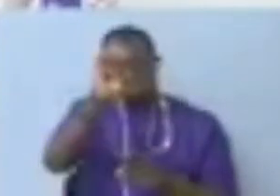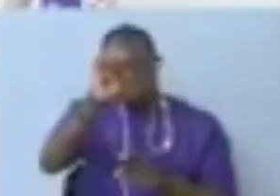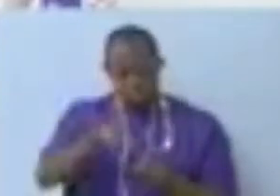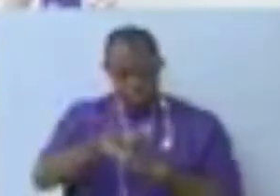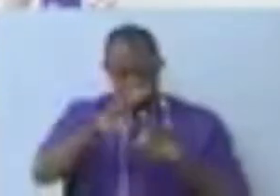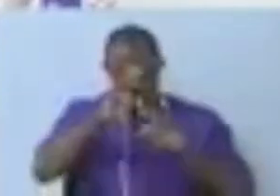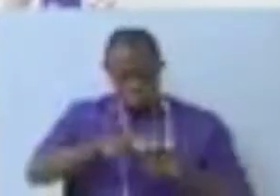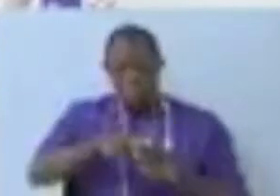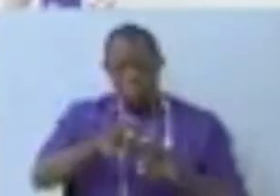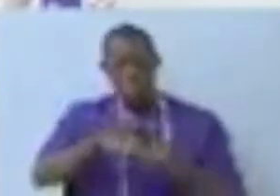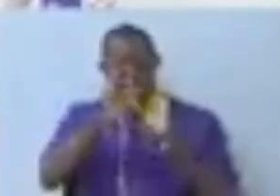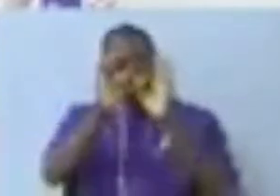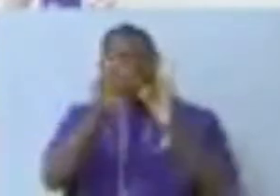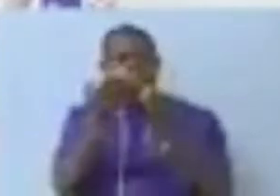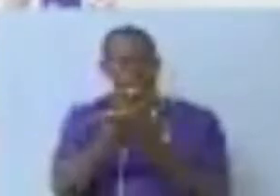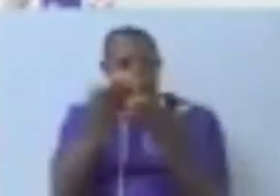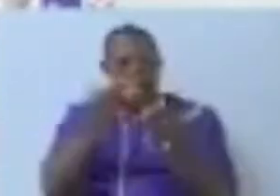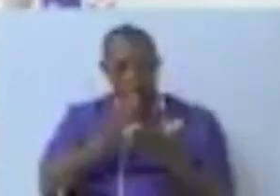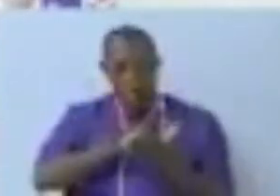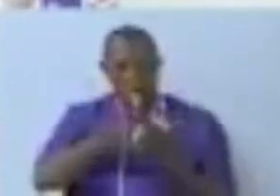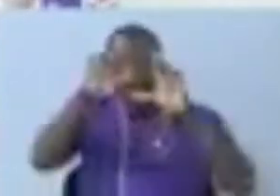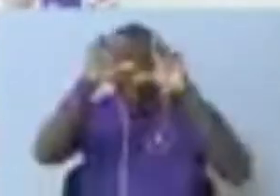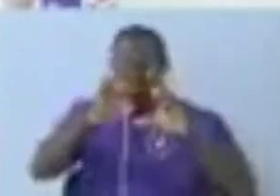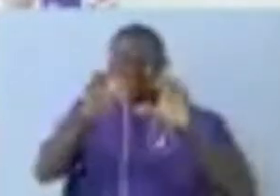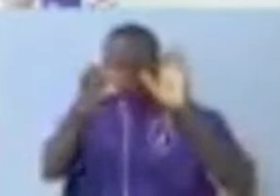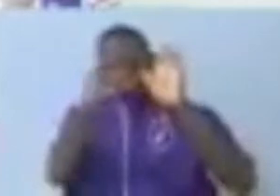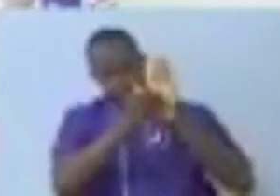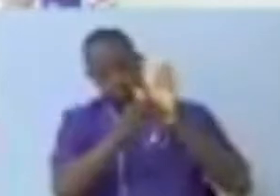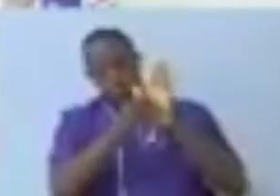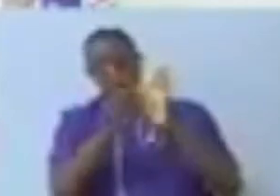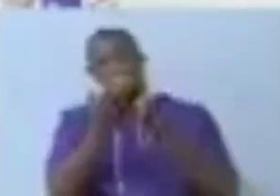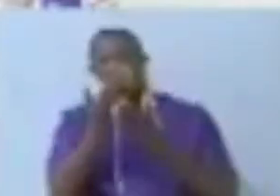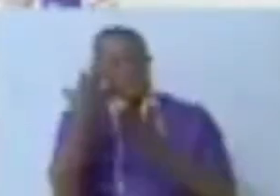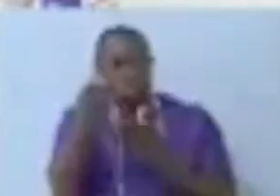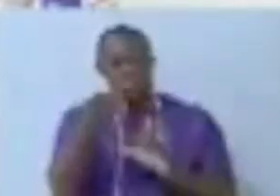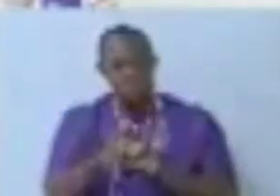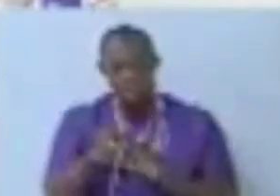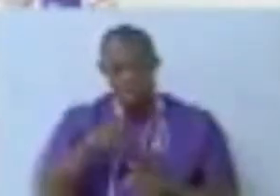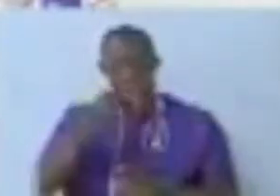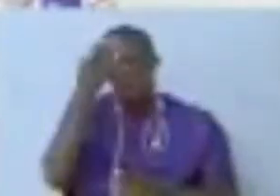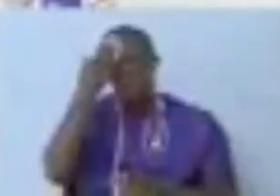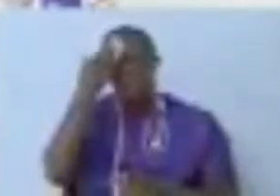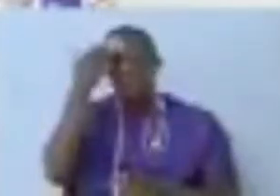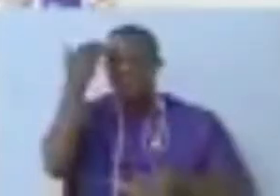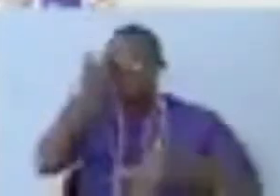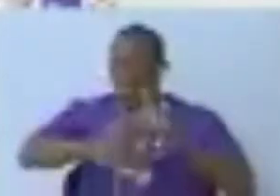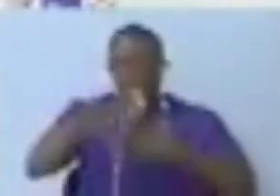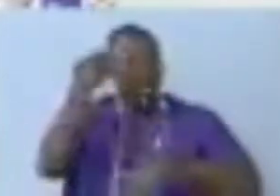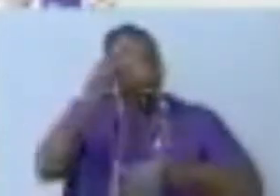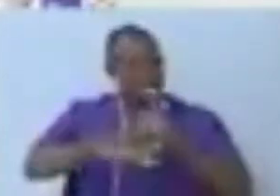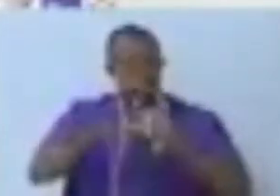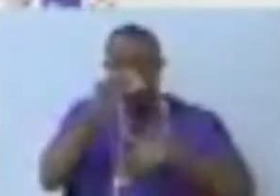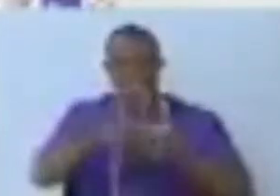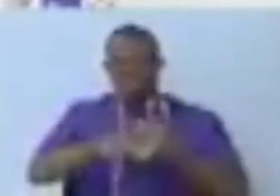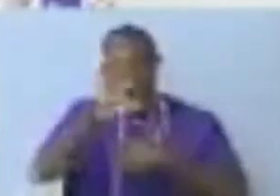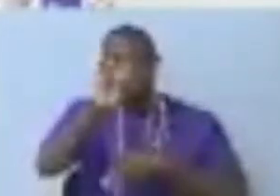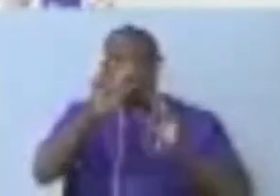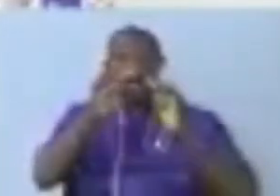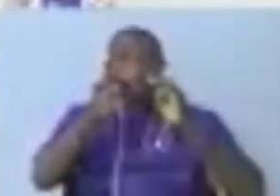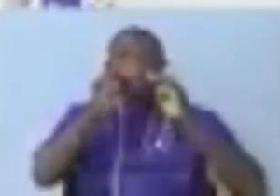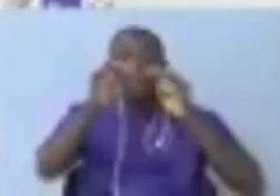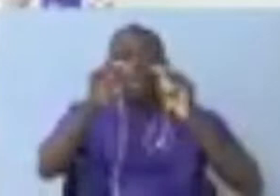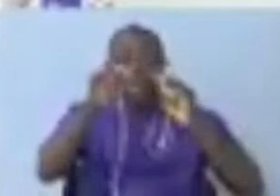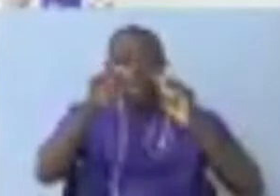it is important. Because I know I have never ever issued any press conference on this matter.